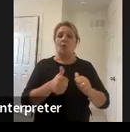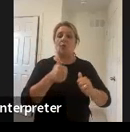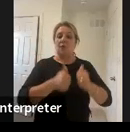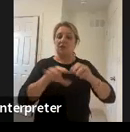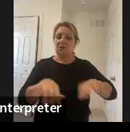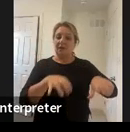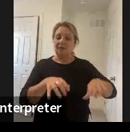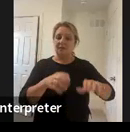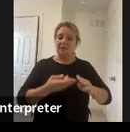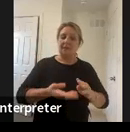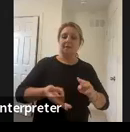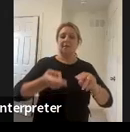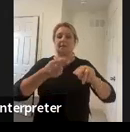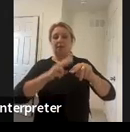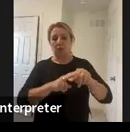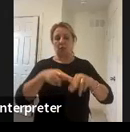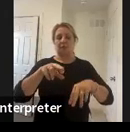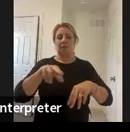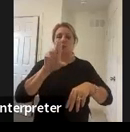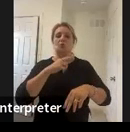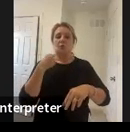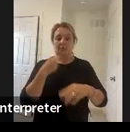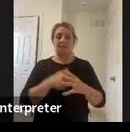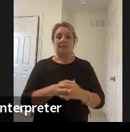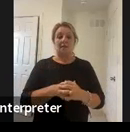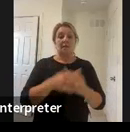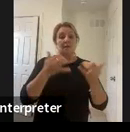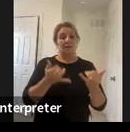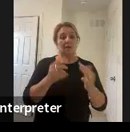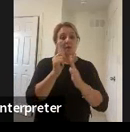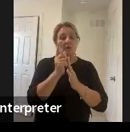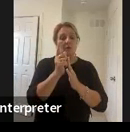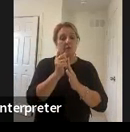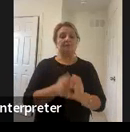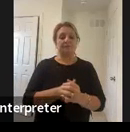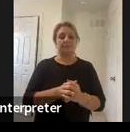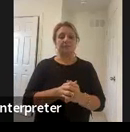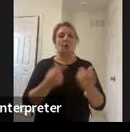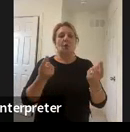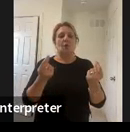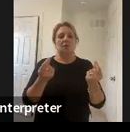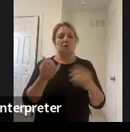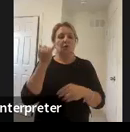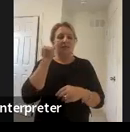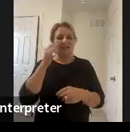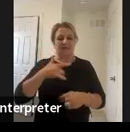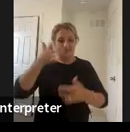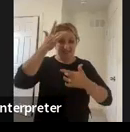likely increase the risk of being exposed to the virus. And I'd like to take a moment now to go over what to do if you develop